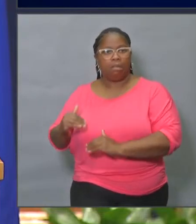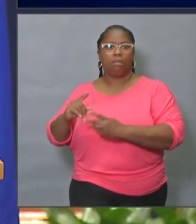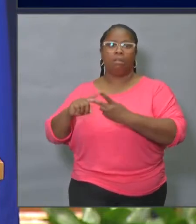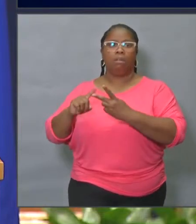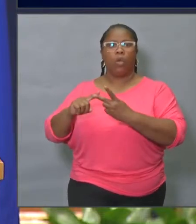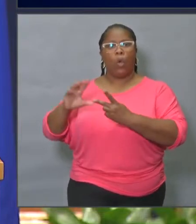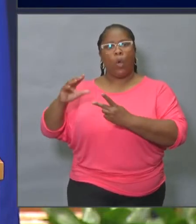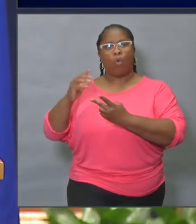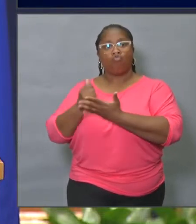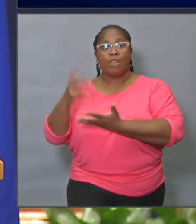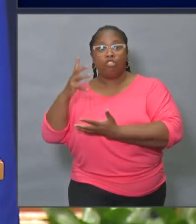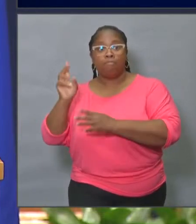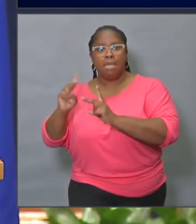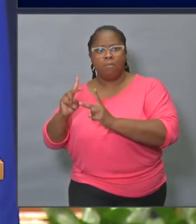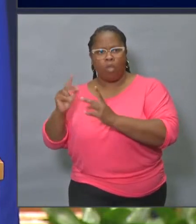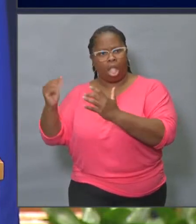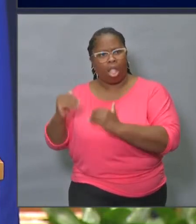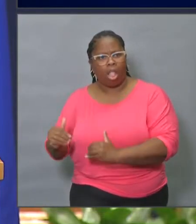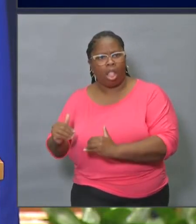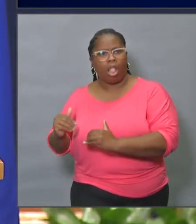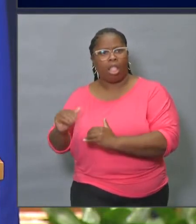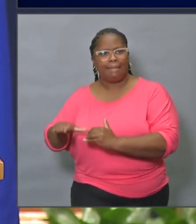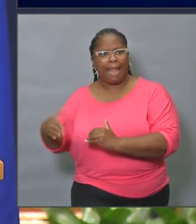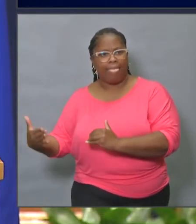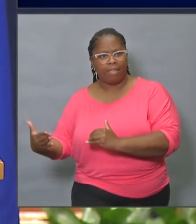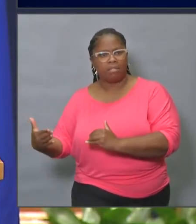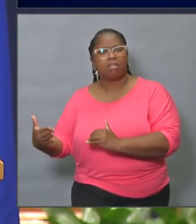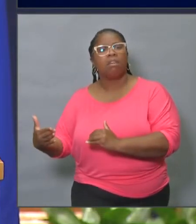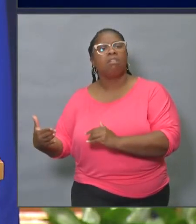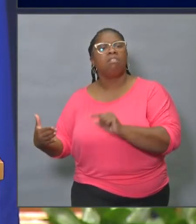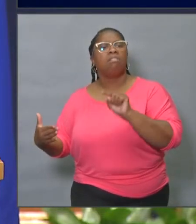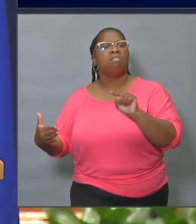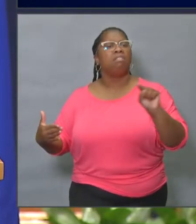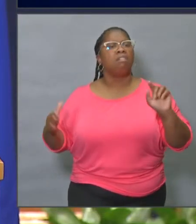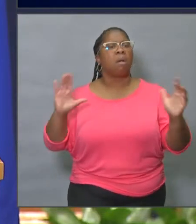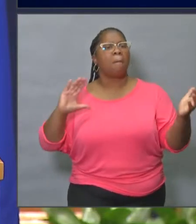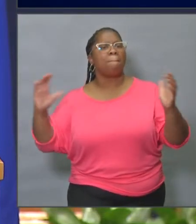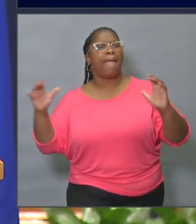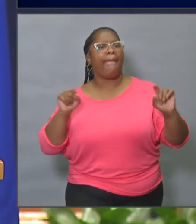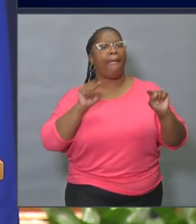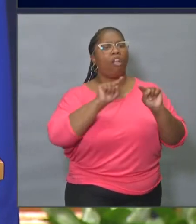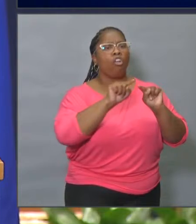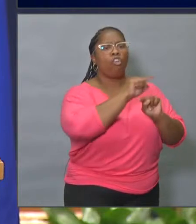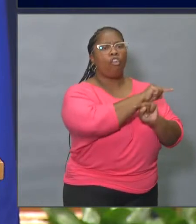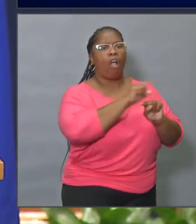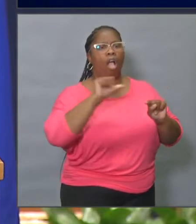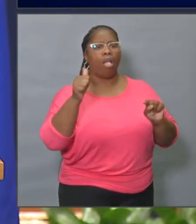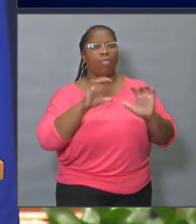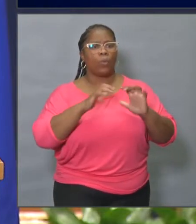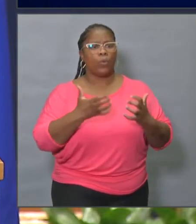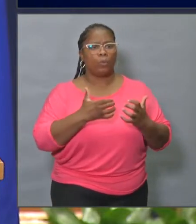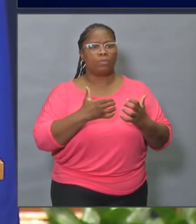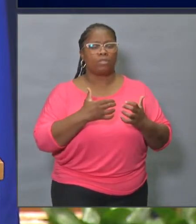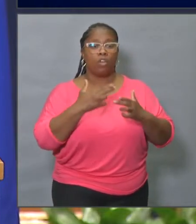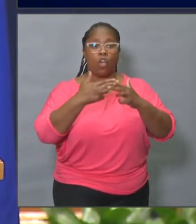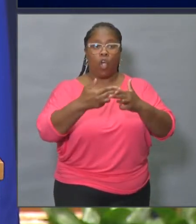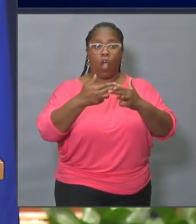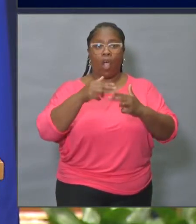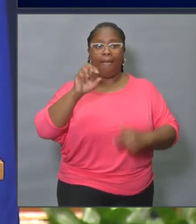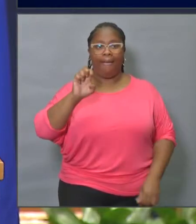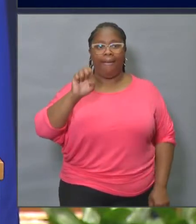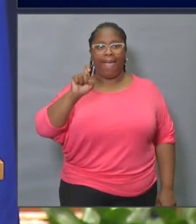We can then calculate how many additional deaths have occurred beyond what we would expect, and we call this excess